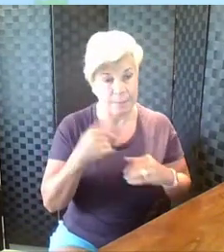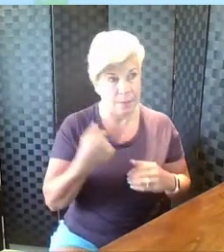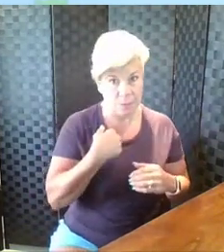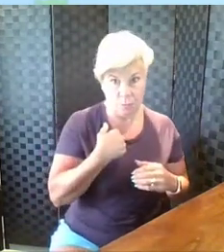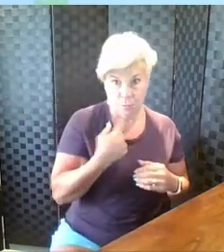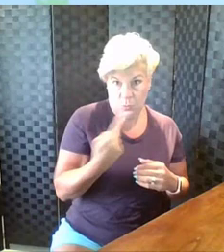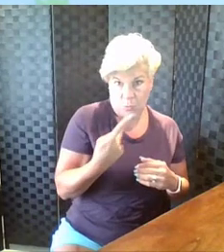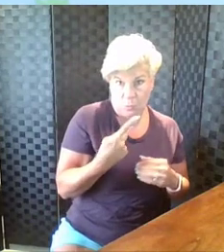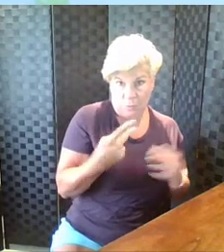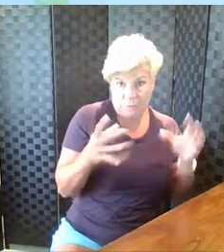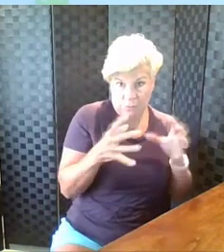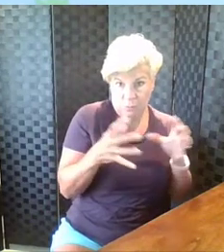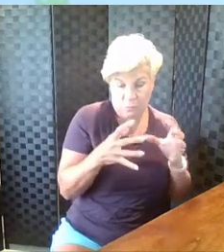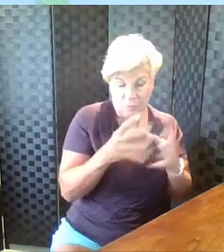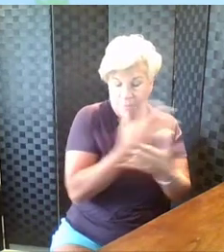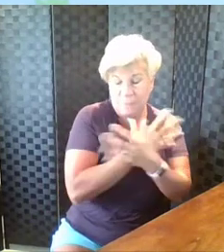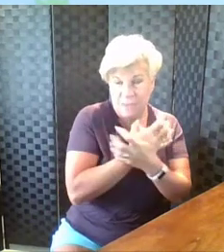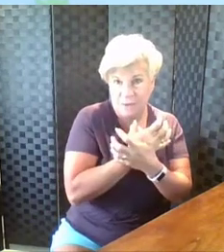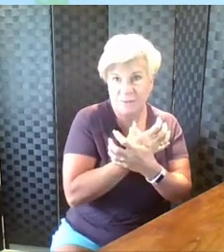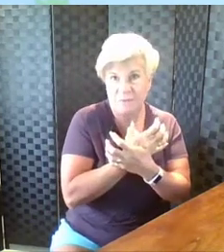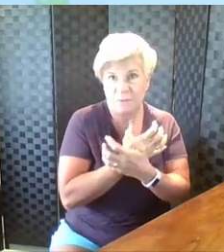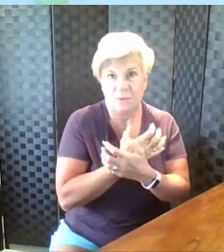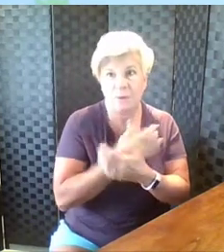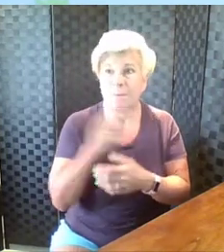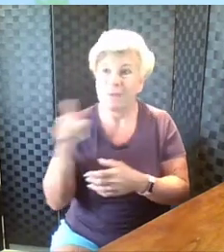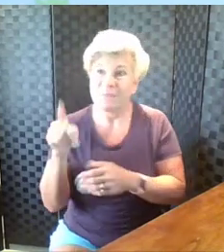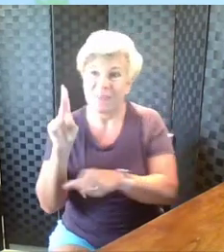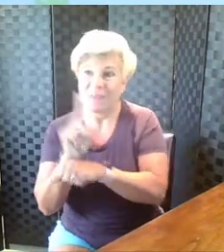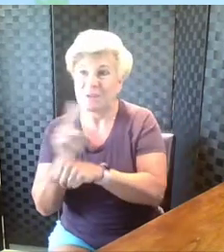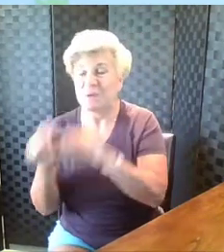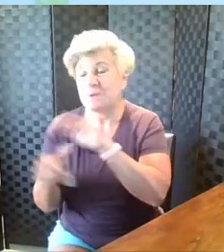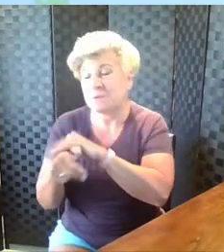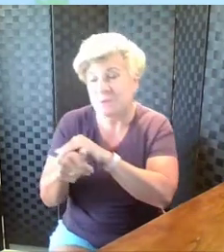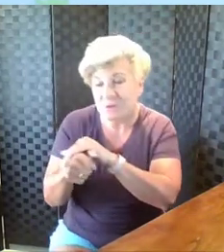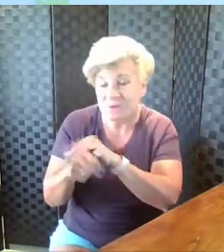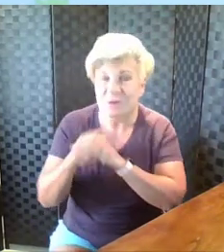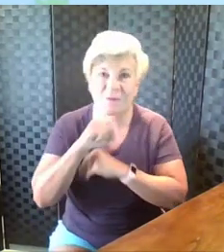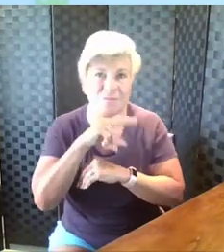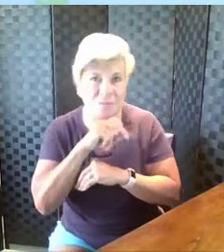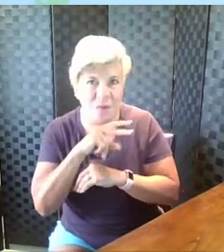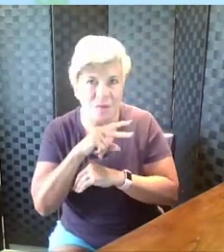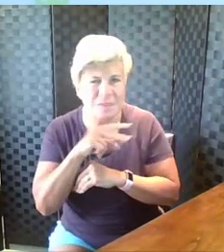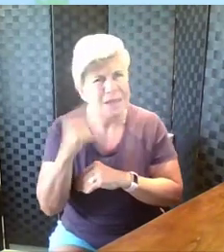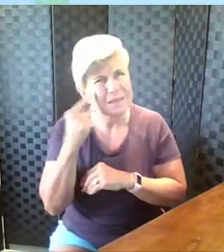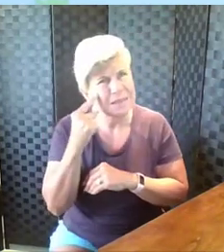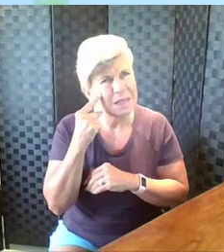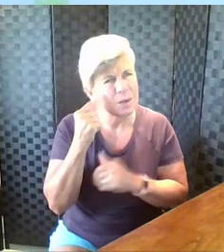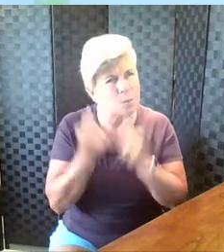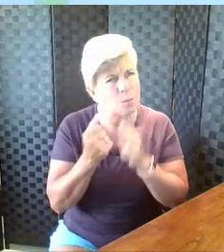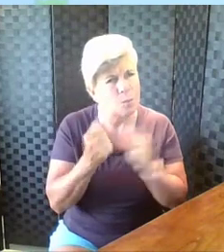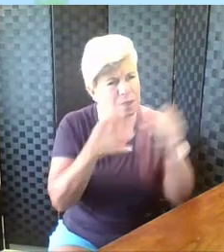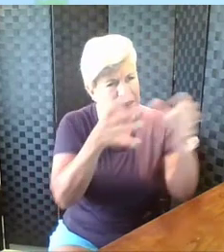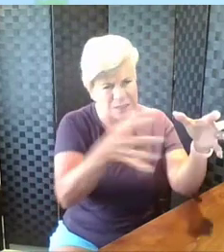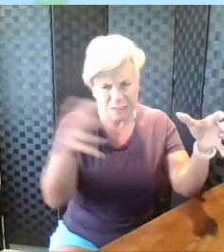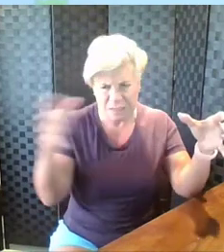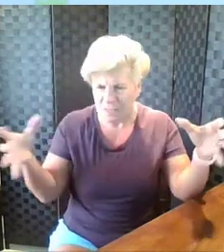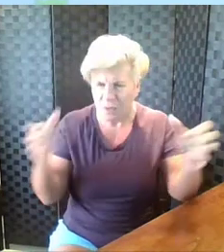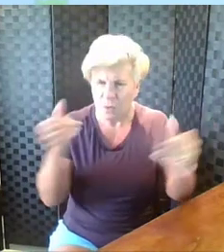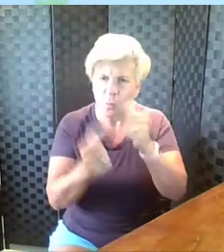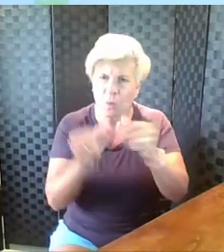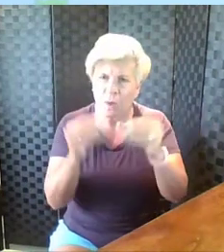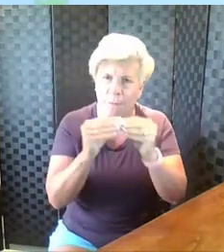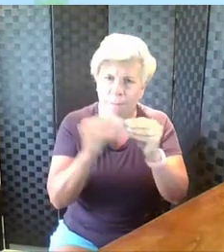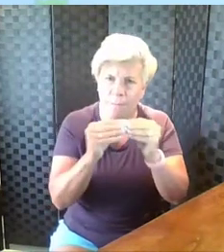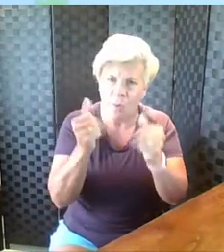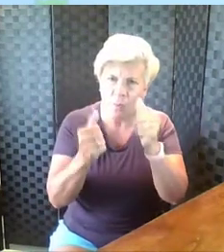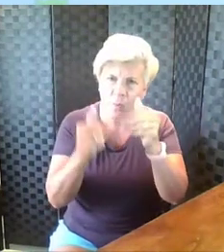had turtles and frogs and some great ways to really talk about which group had more and which group had less. We'll talk a little bit about